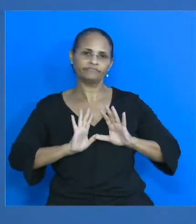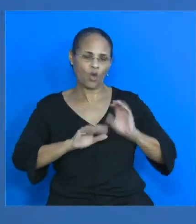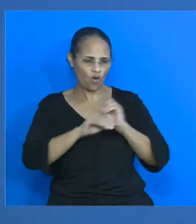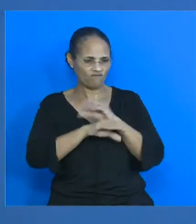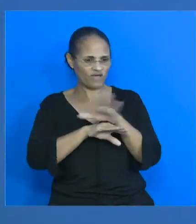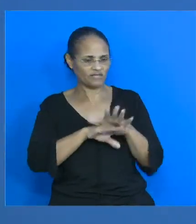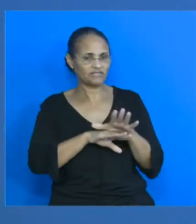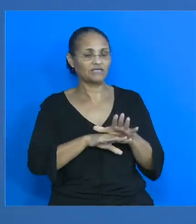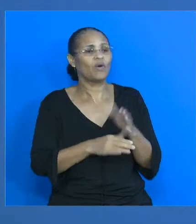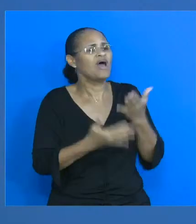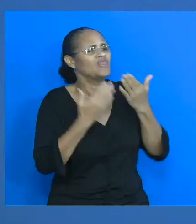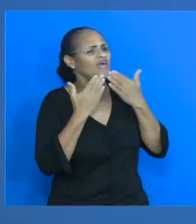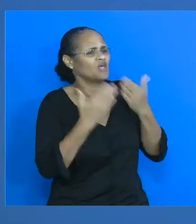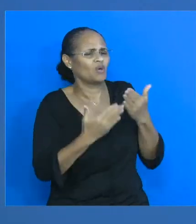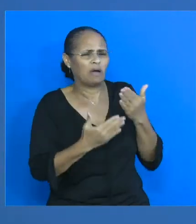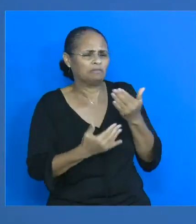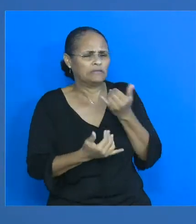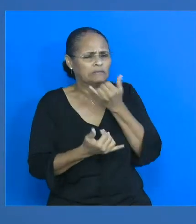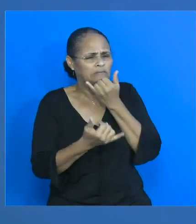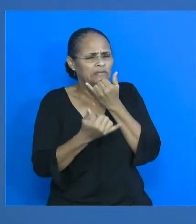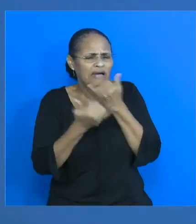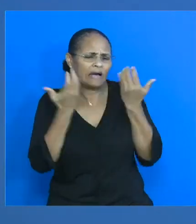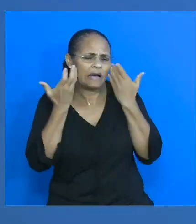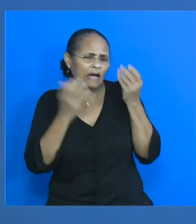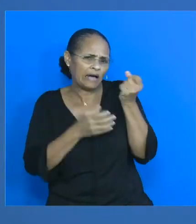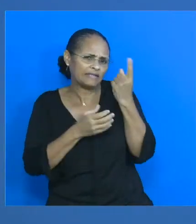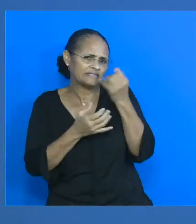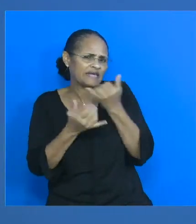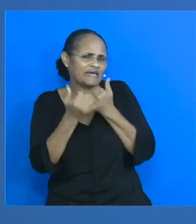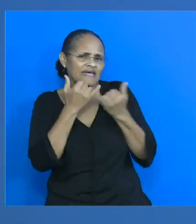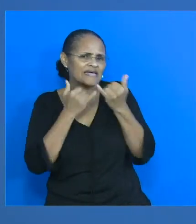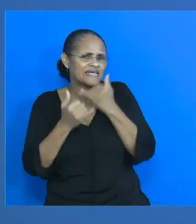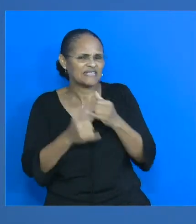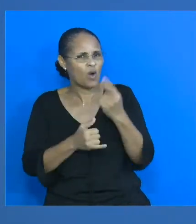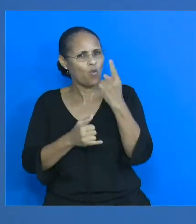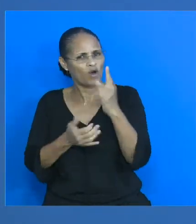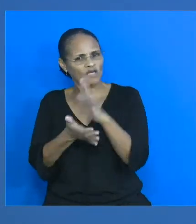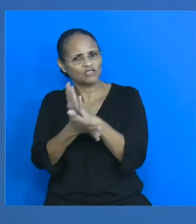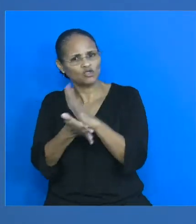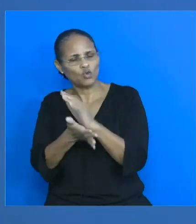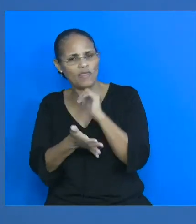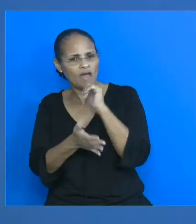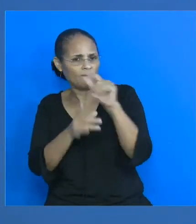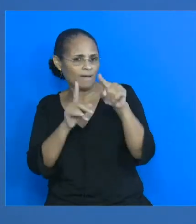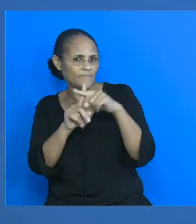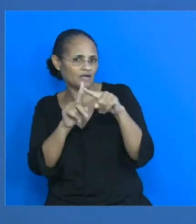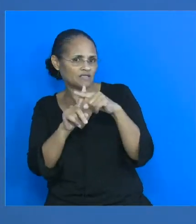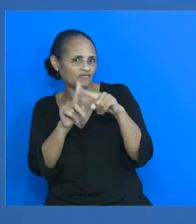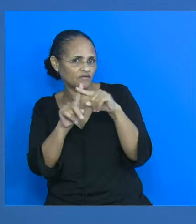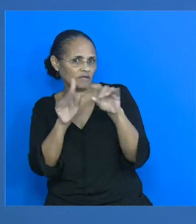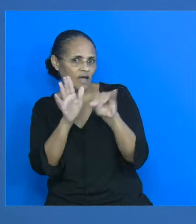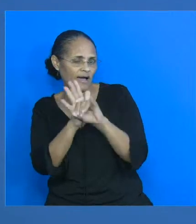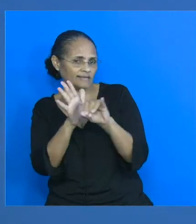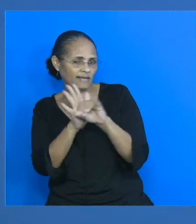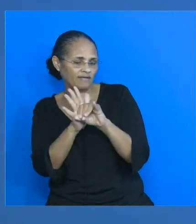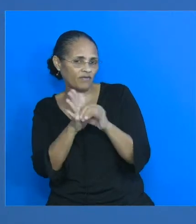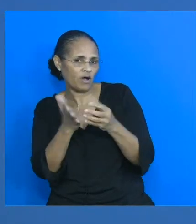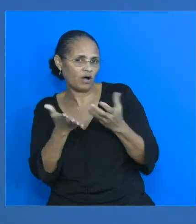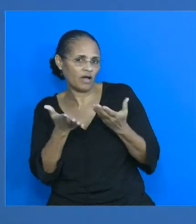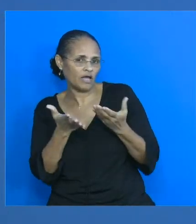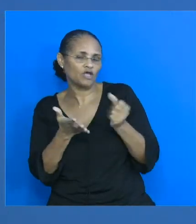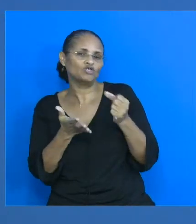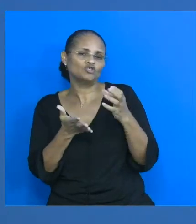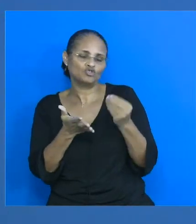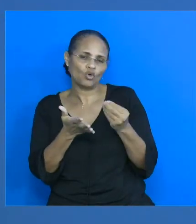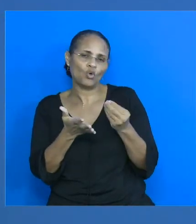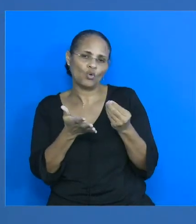my misunderstanding, but I was under the impression that certainly at least one of the schools there had not been any positive cases identified. So in